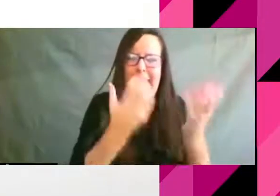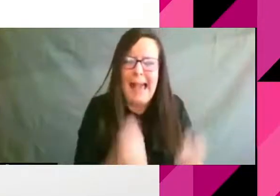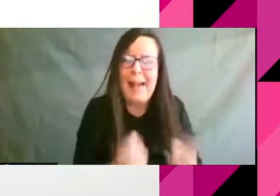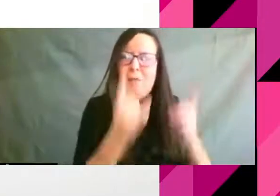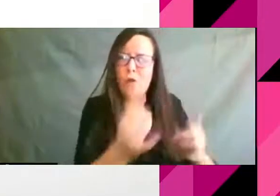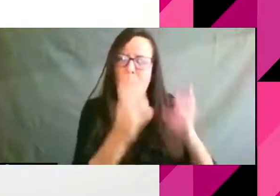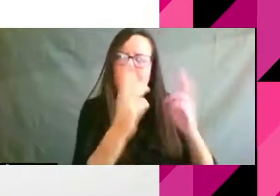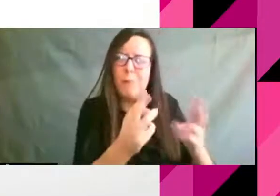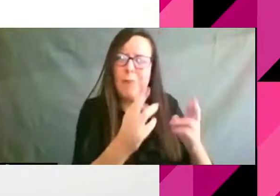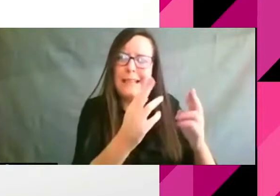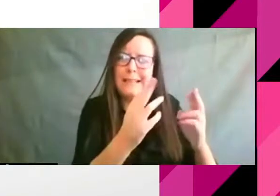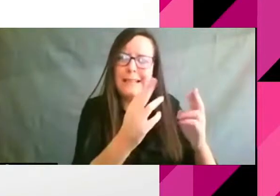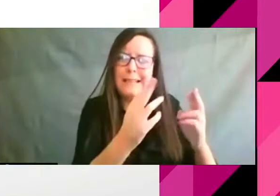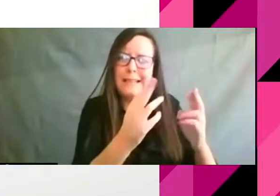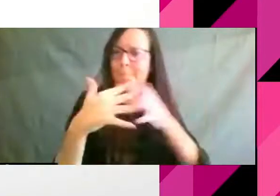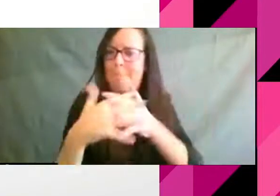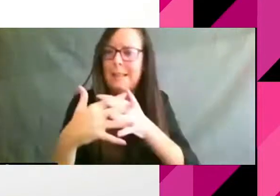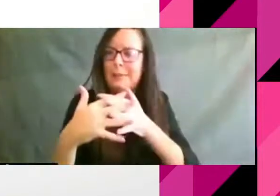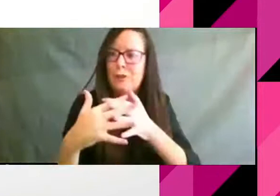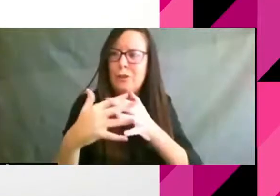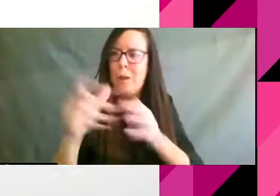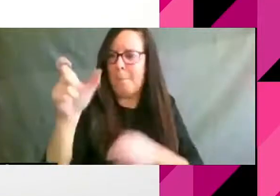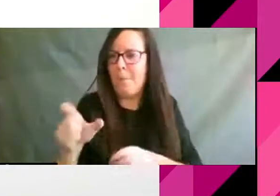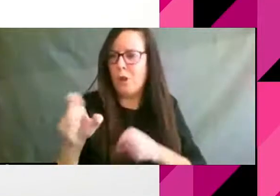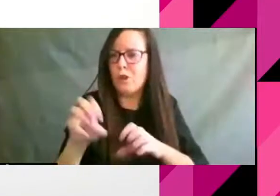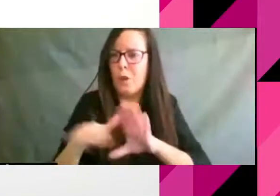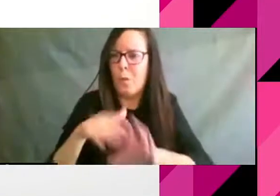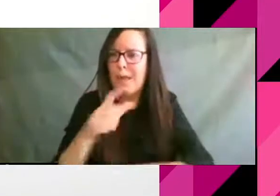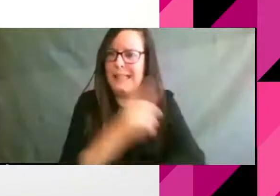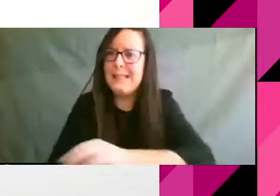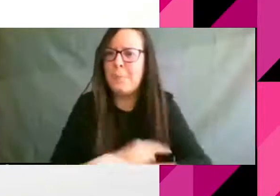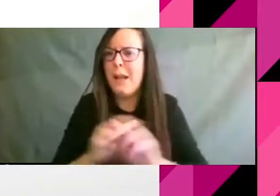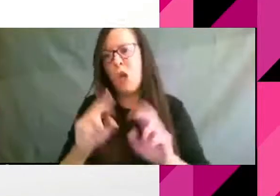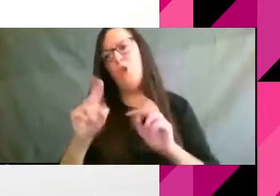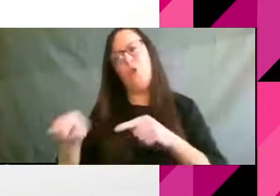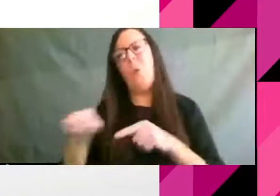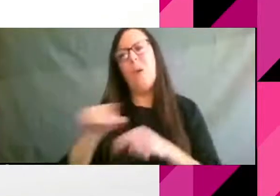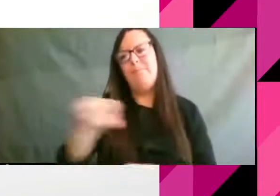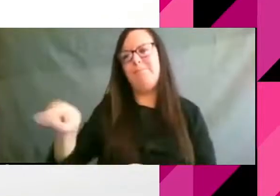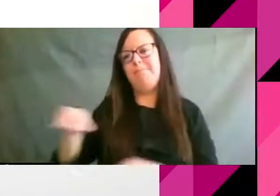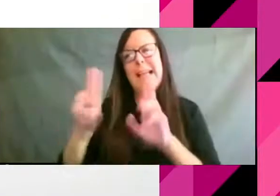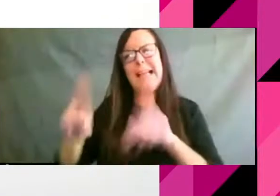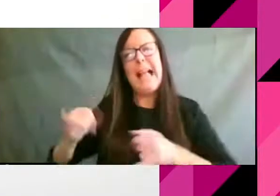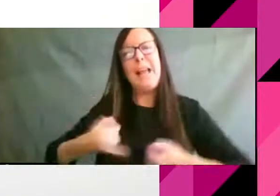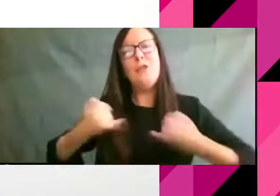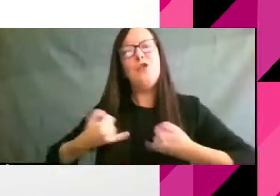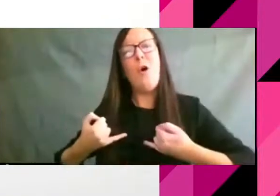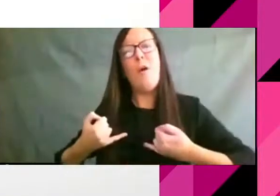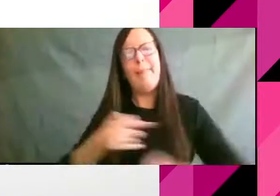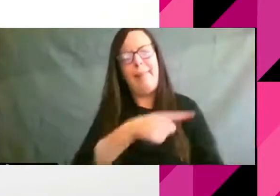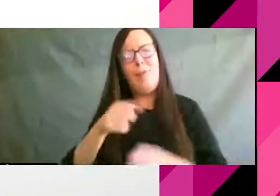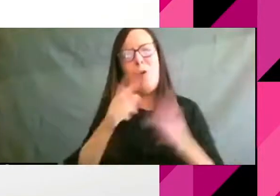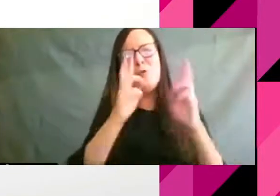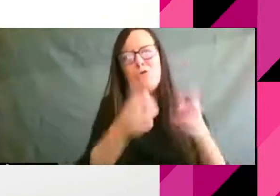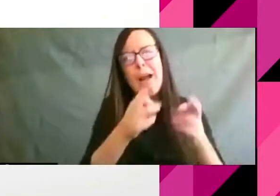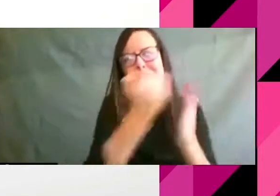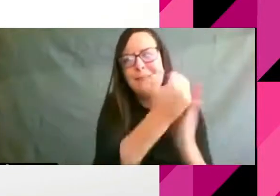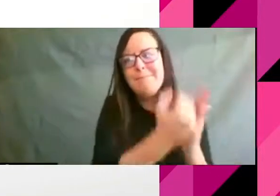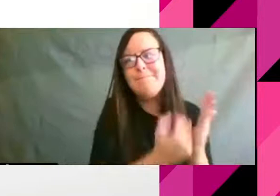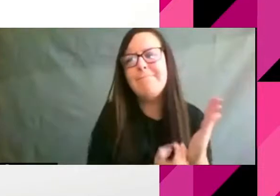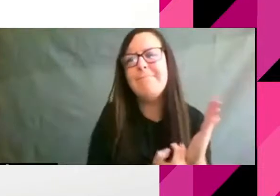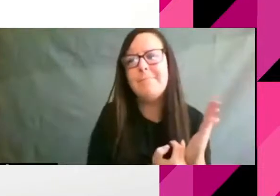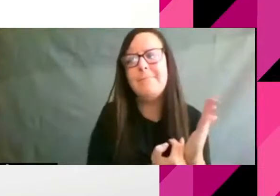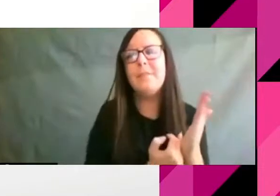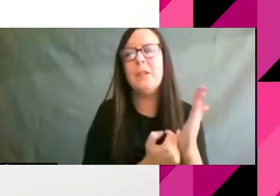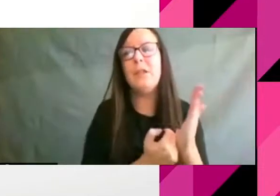make sure that persons with disabilities can enjoy those rights on an equal basis with others. Article 13 on a specific of